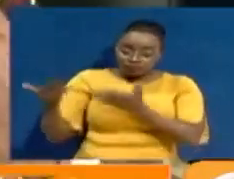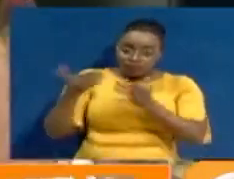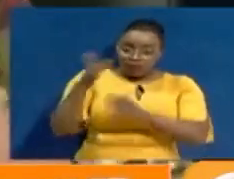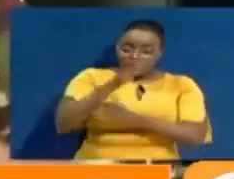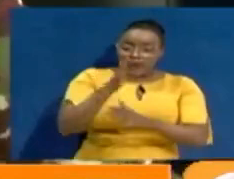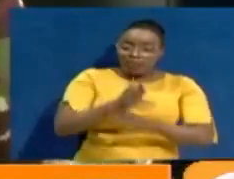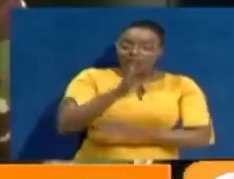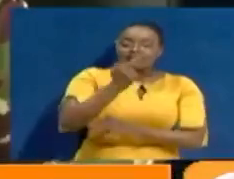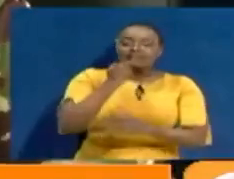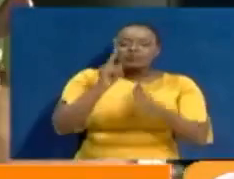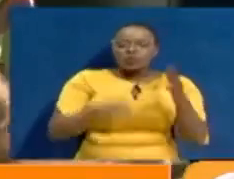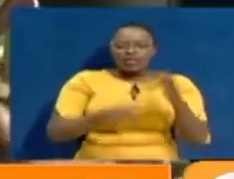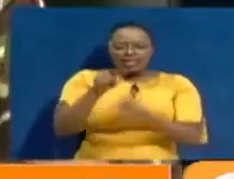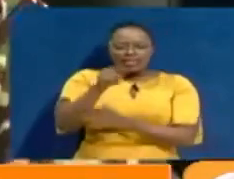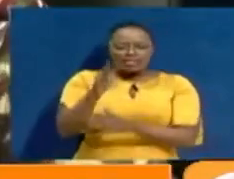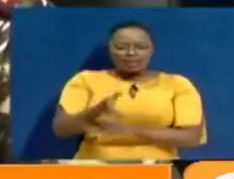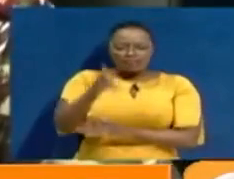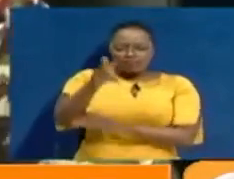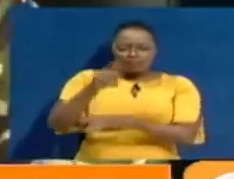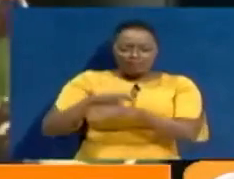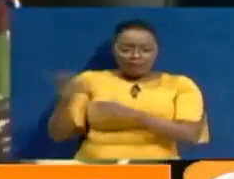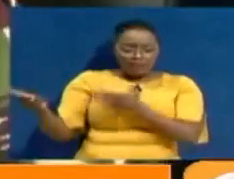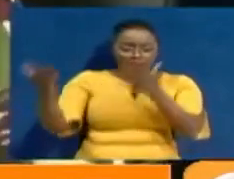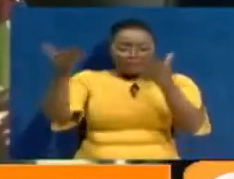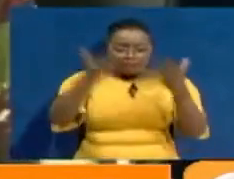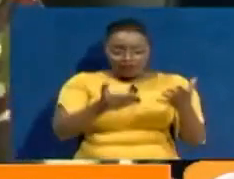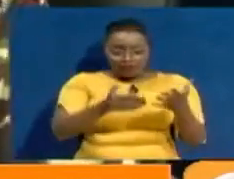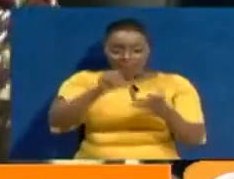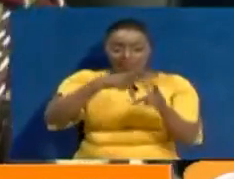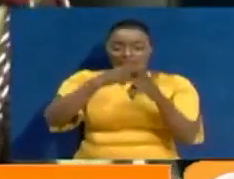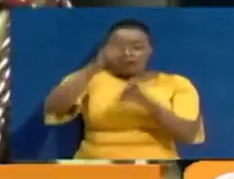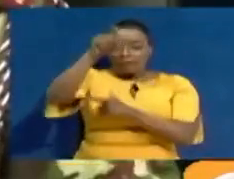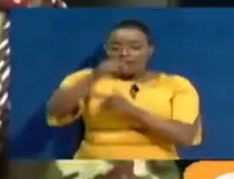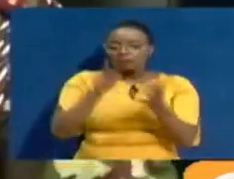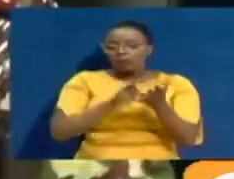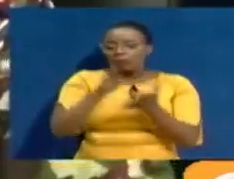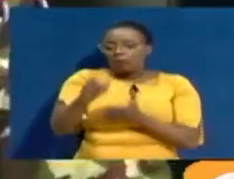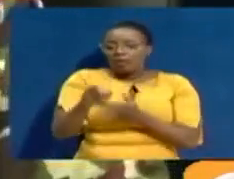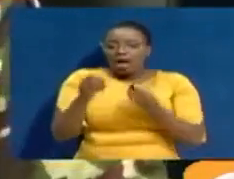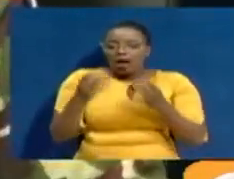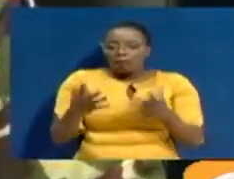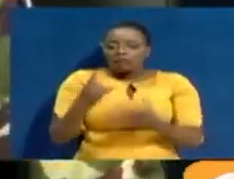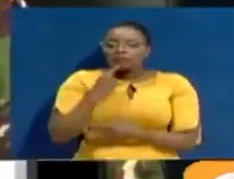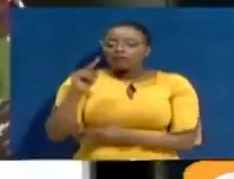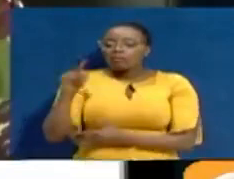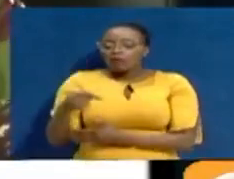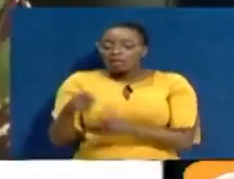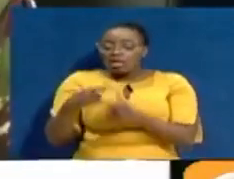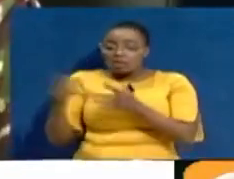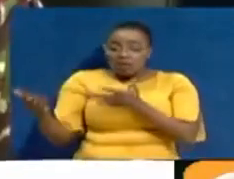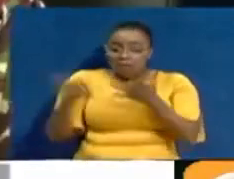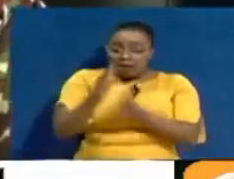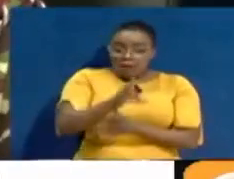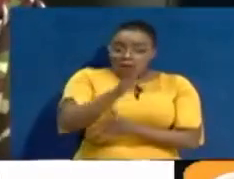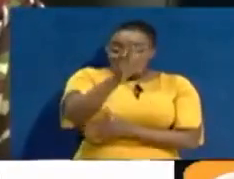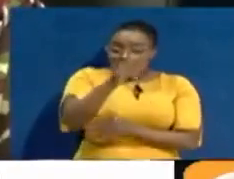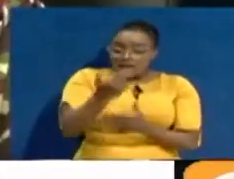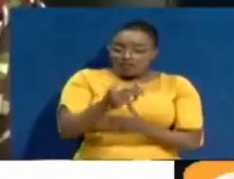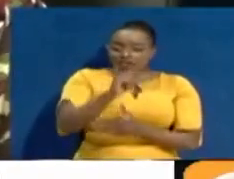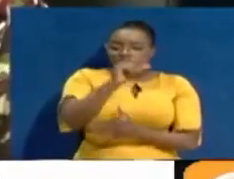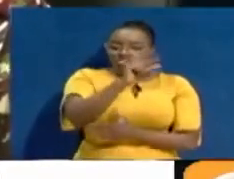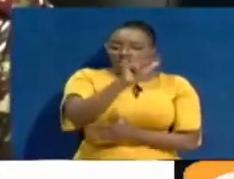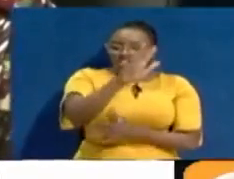unapata viongozi wengine pia wanasema kwamba hizo bunduki zikiletwa lazima walipwe. Shilingi 1100. Hadi mtu akileta bunduki kama ni G3